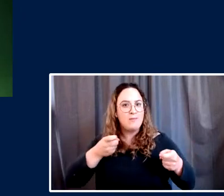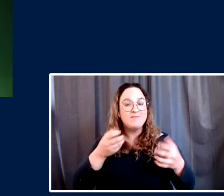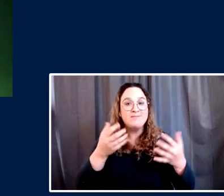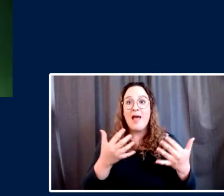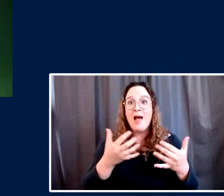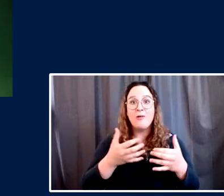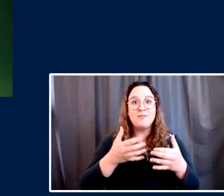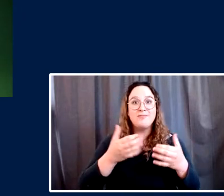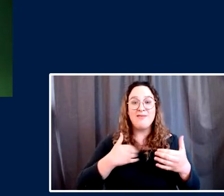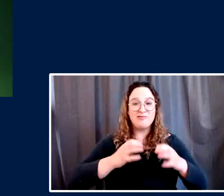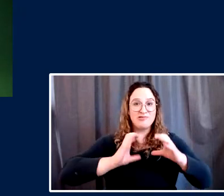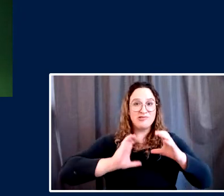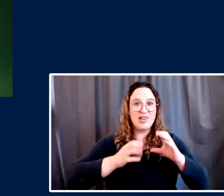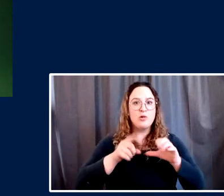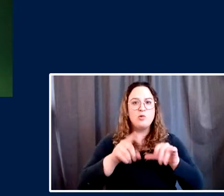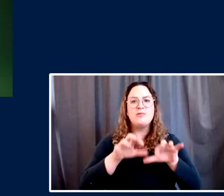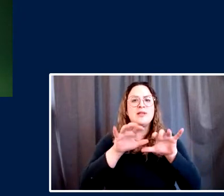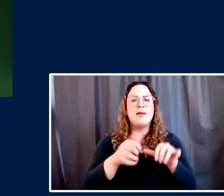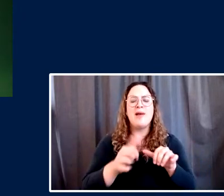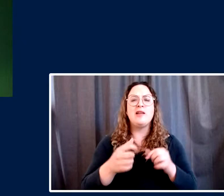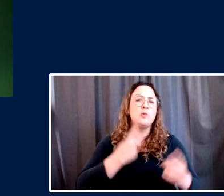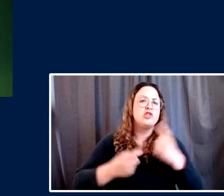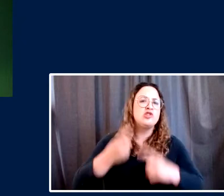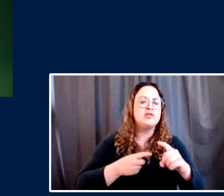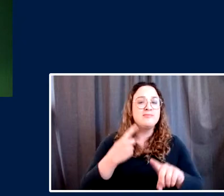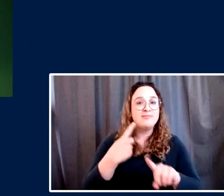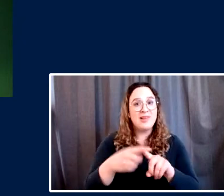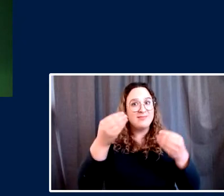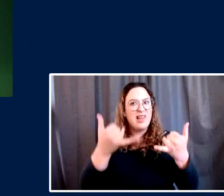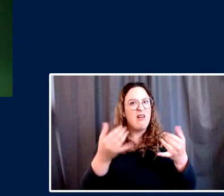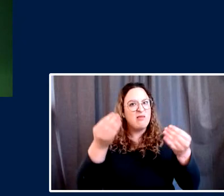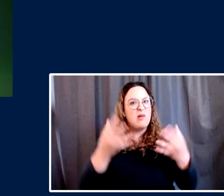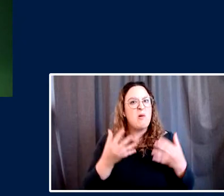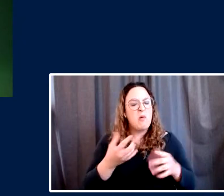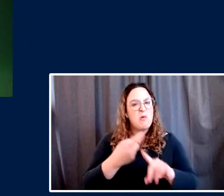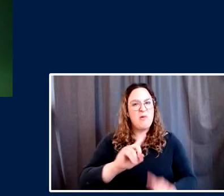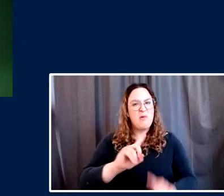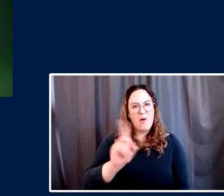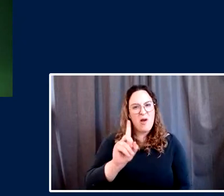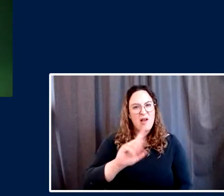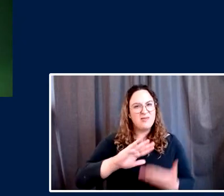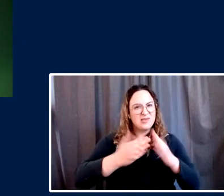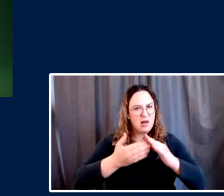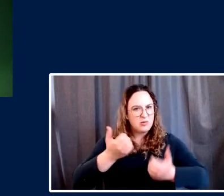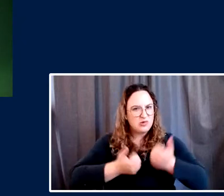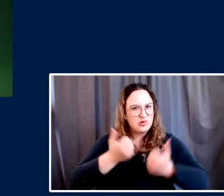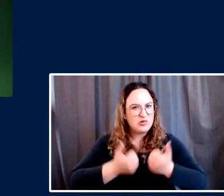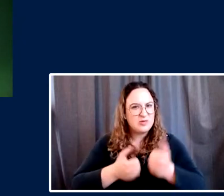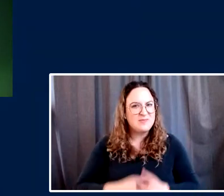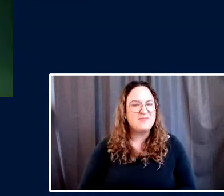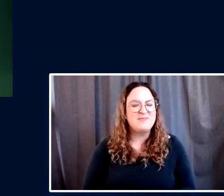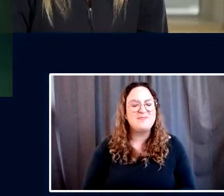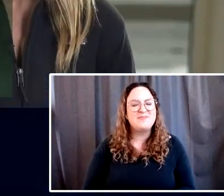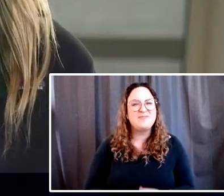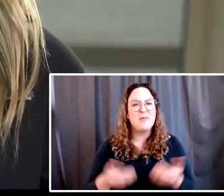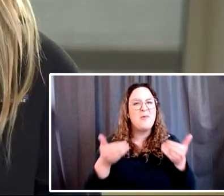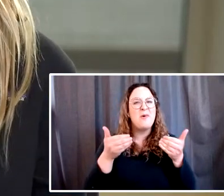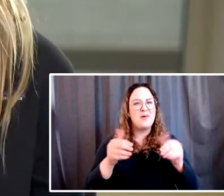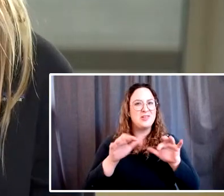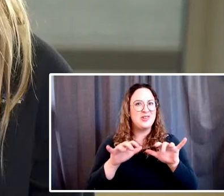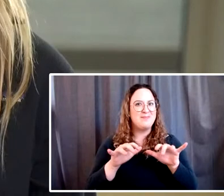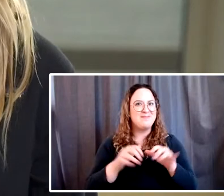also where you can type in any questions or comments you have for our exploration team. I'll give you a few seconds to type in your